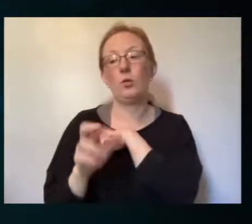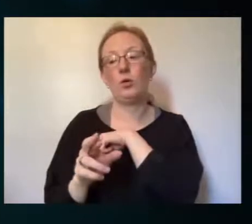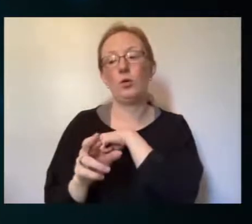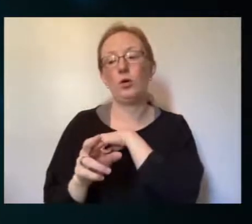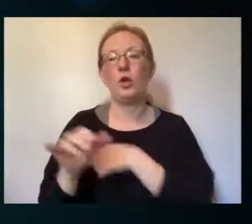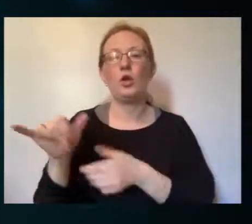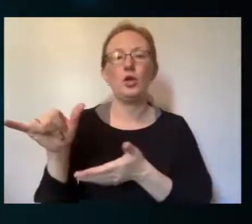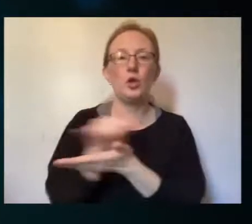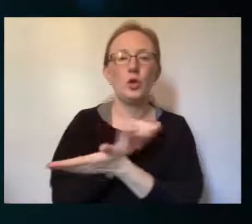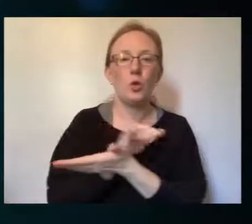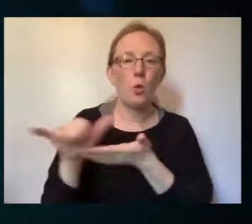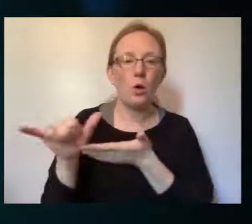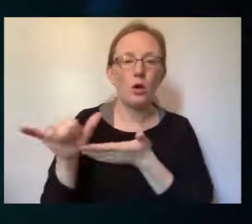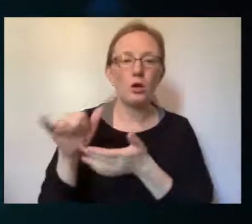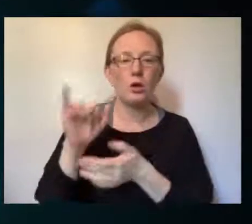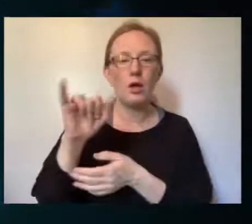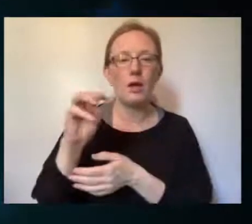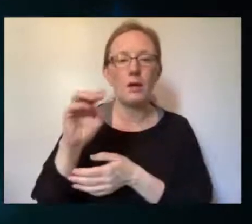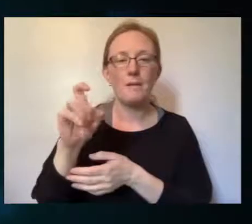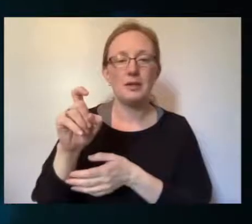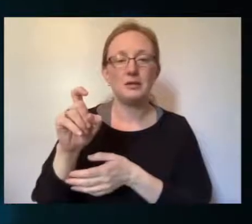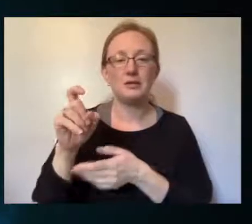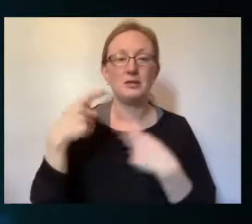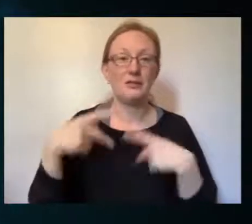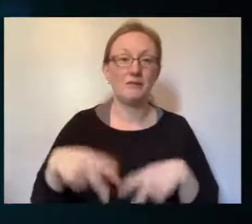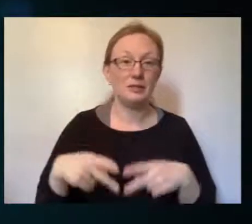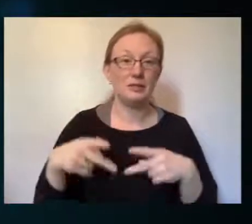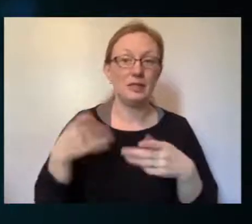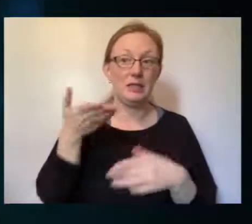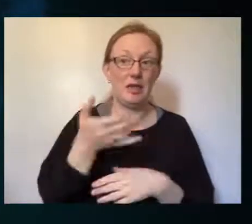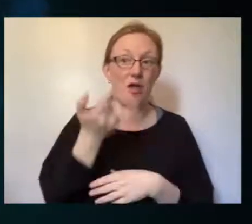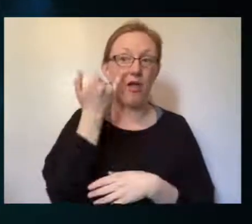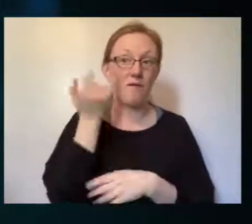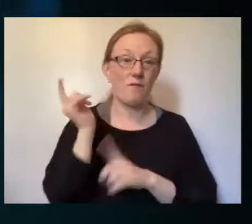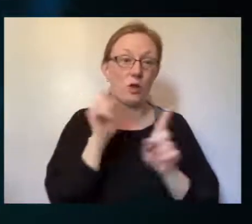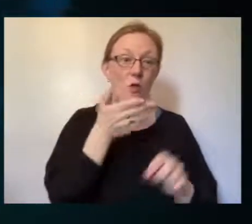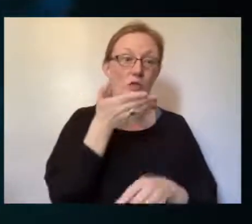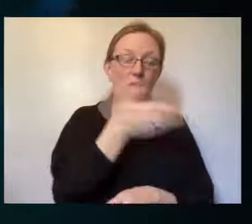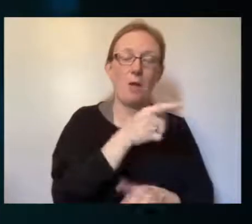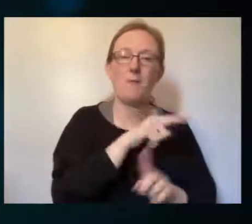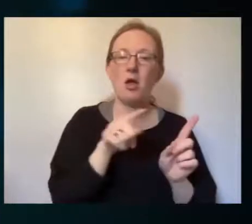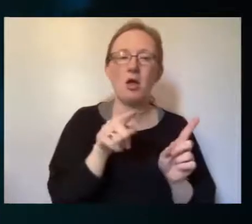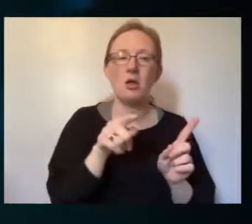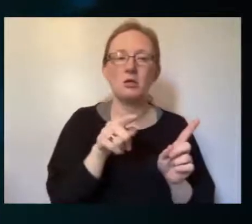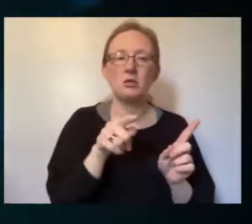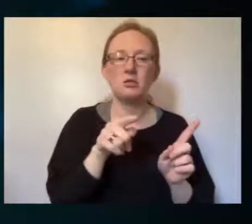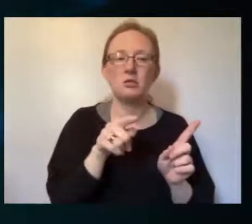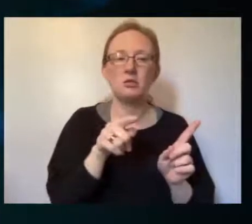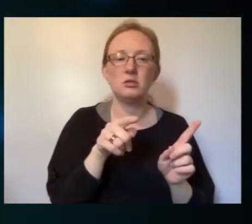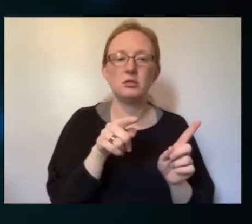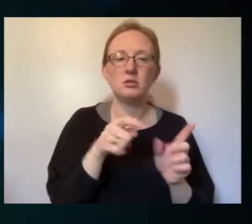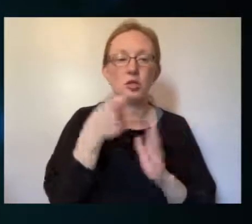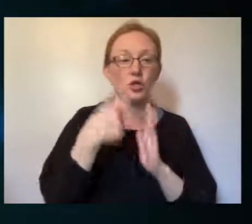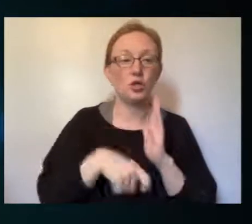New York, which is where IMX would have been physically this year if we were going there, because the cost of running